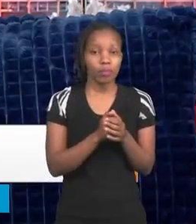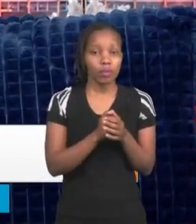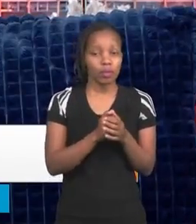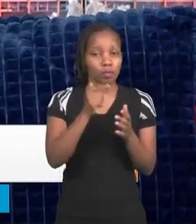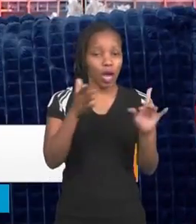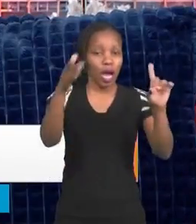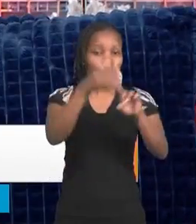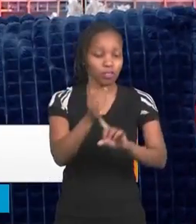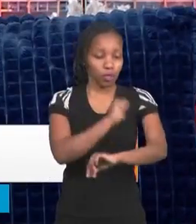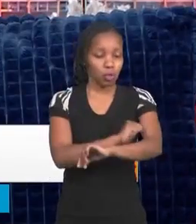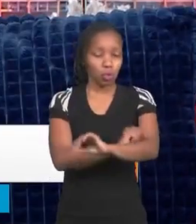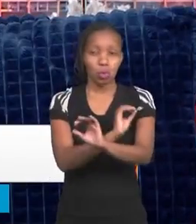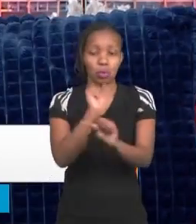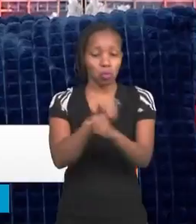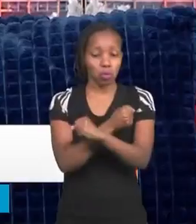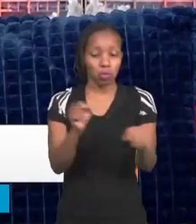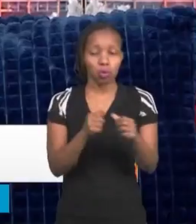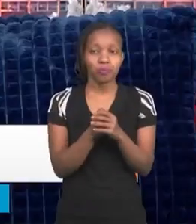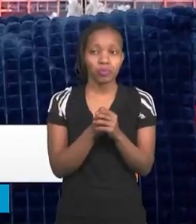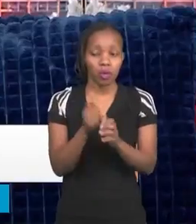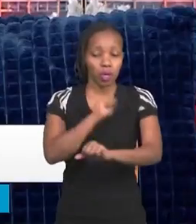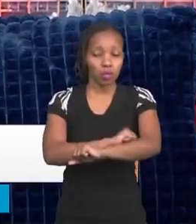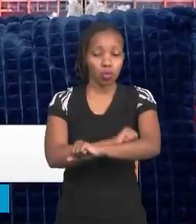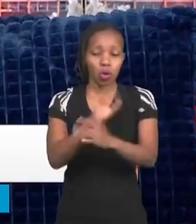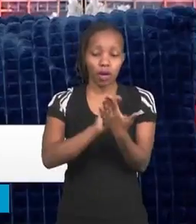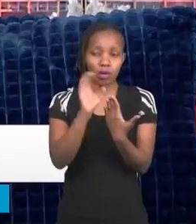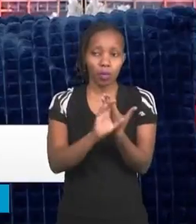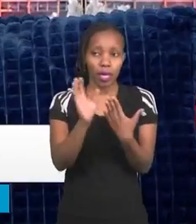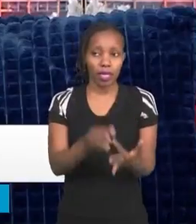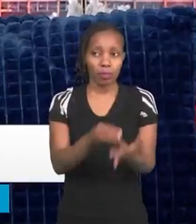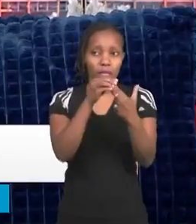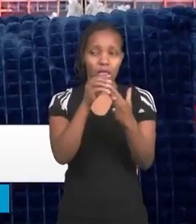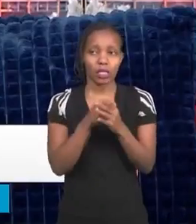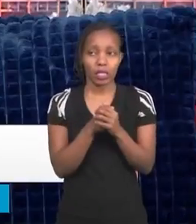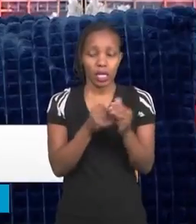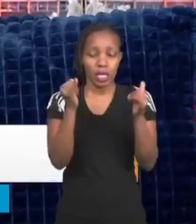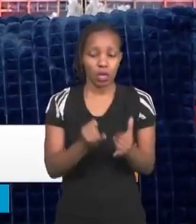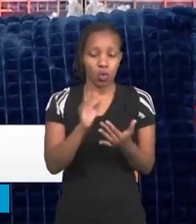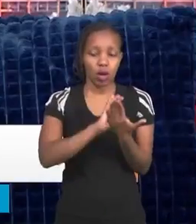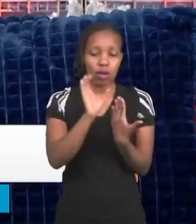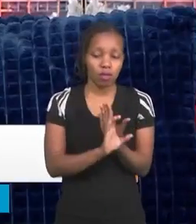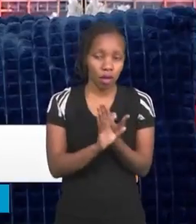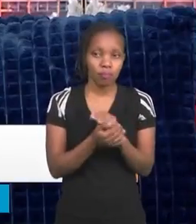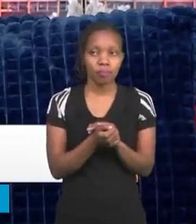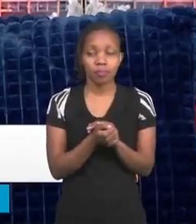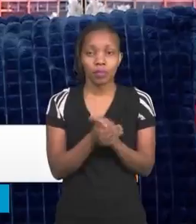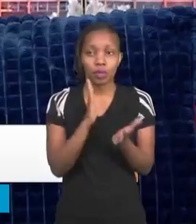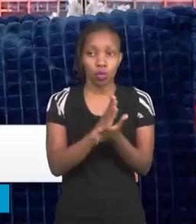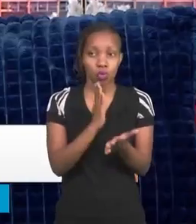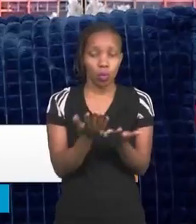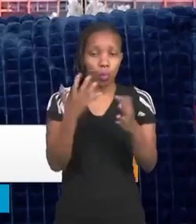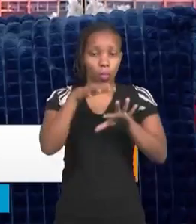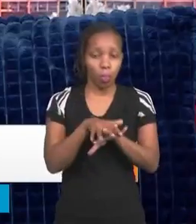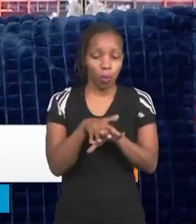achievement. But now, with the school curriculum, and especially the new one, this has also been